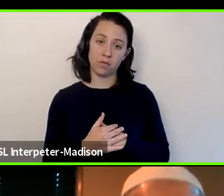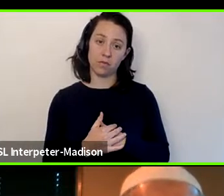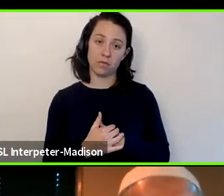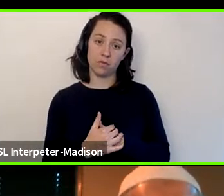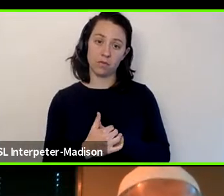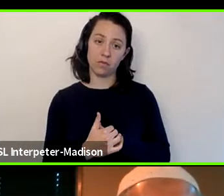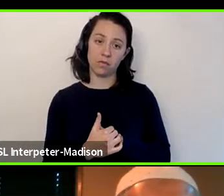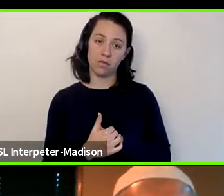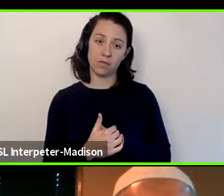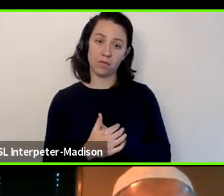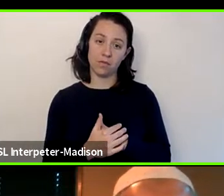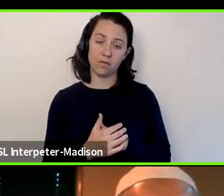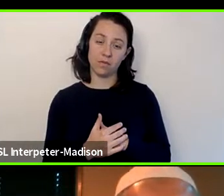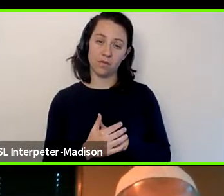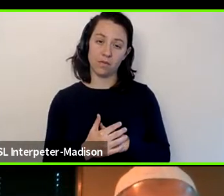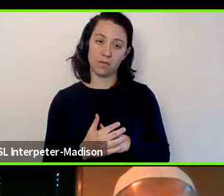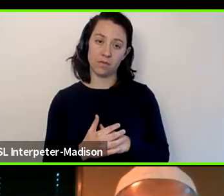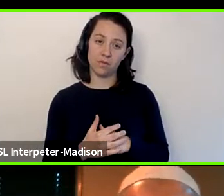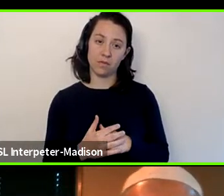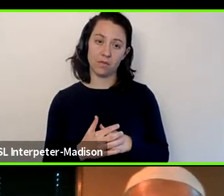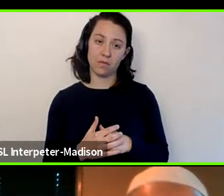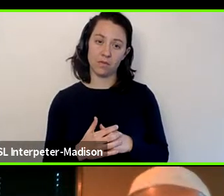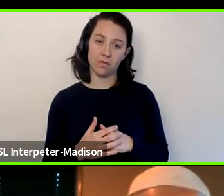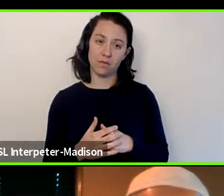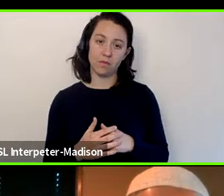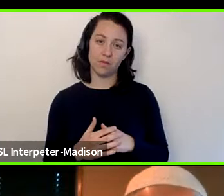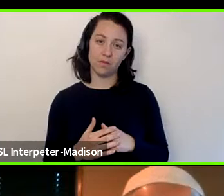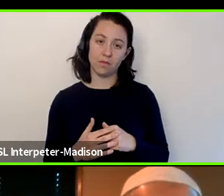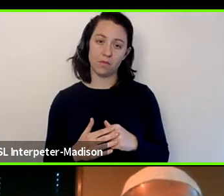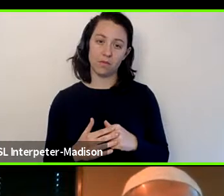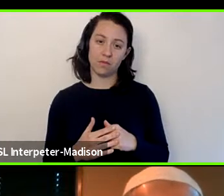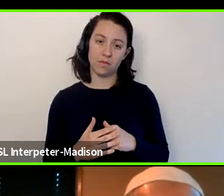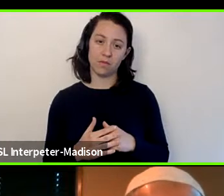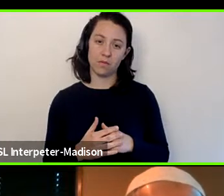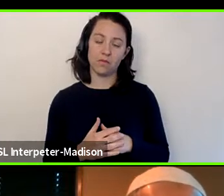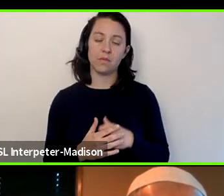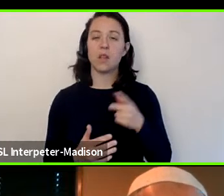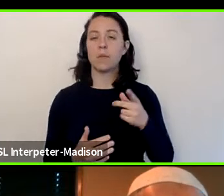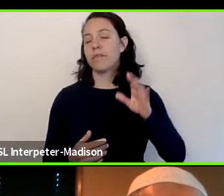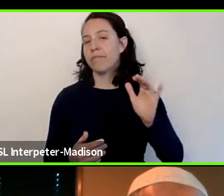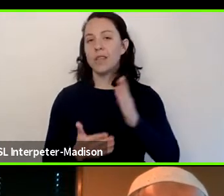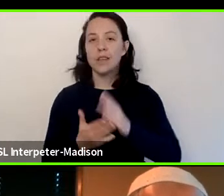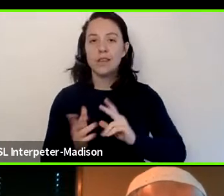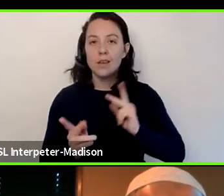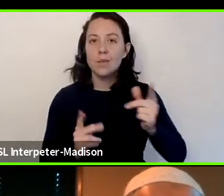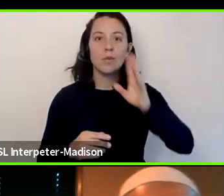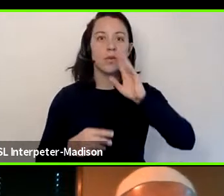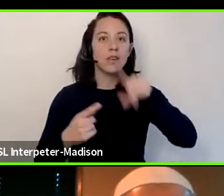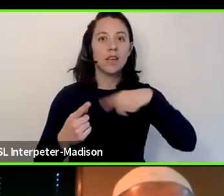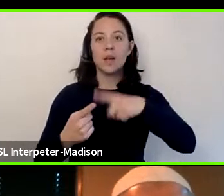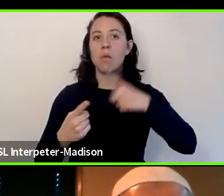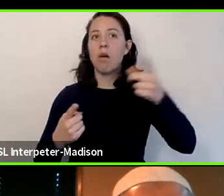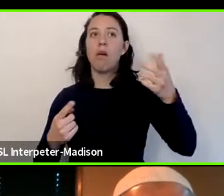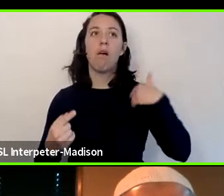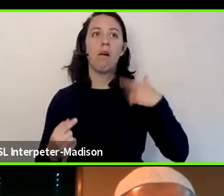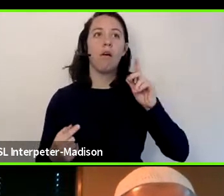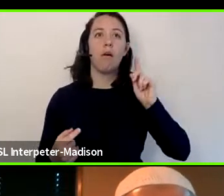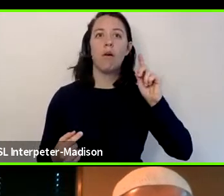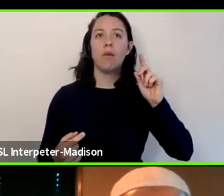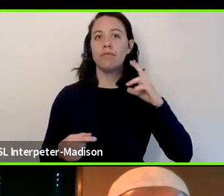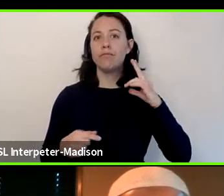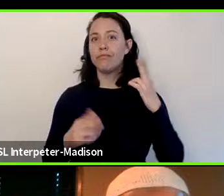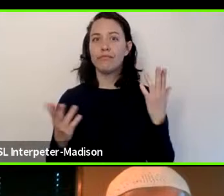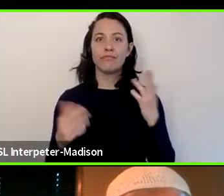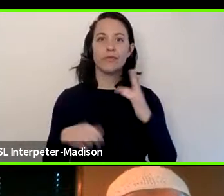responsibility for being giving the, which is different issue totally, but some people misuse it to discourage people.